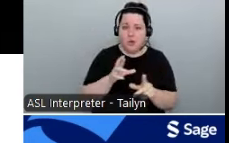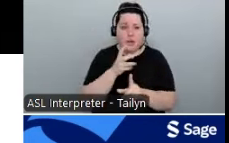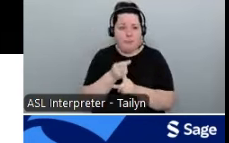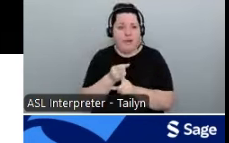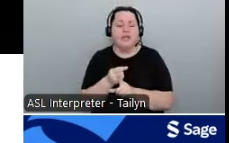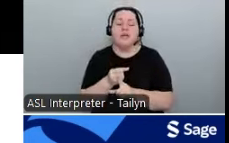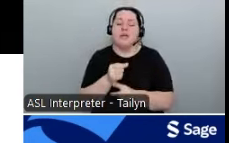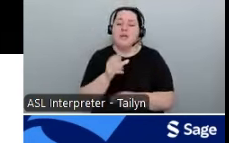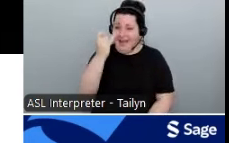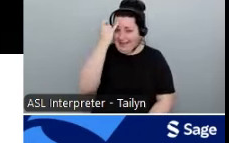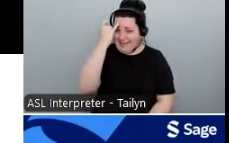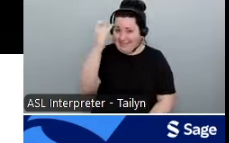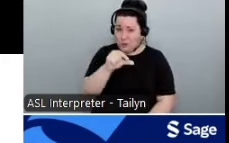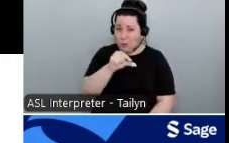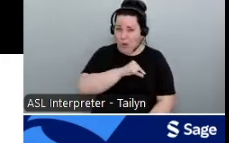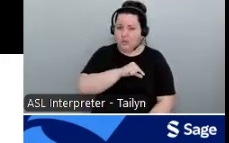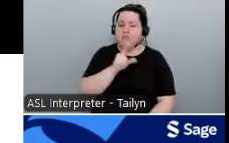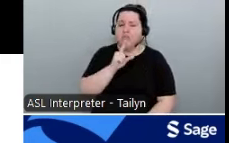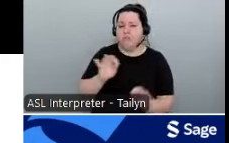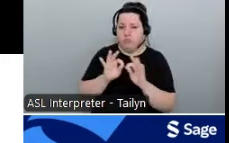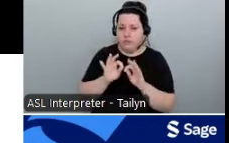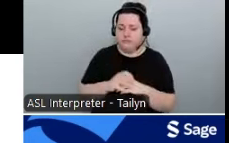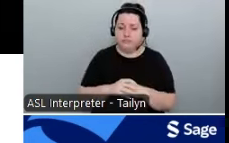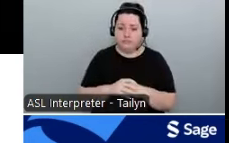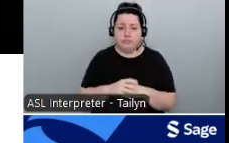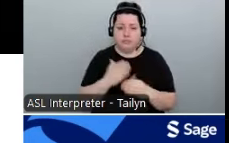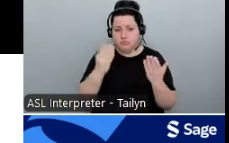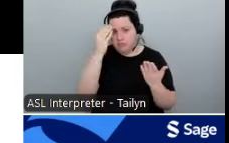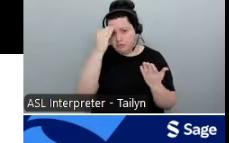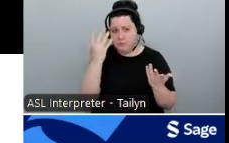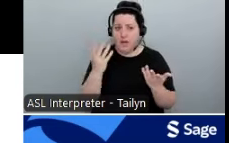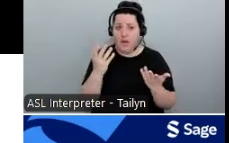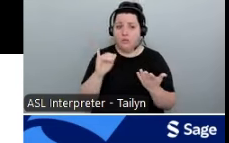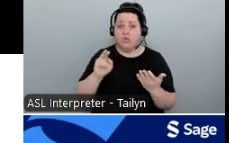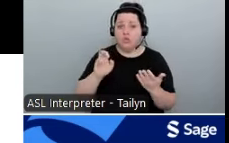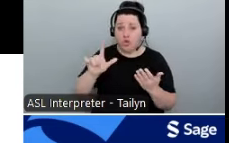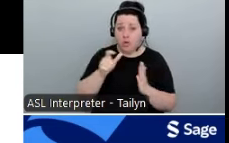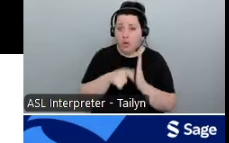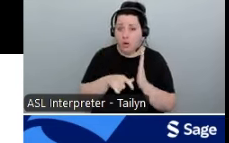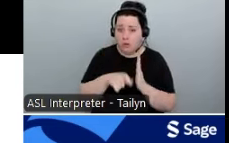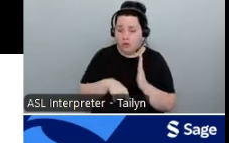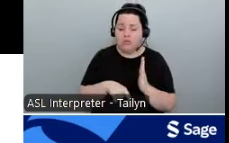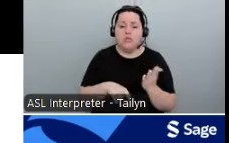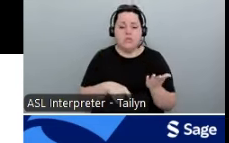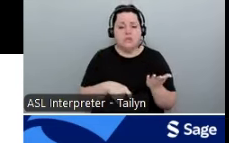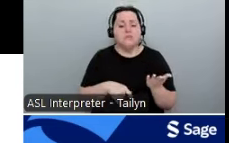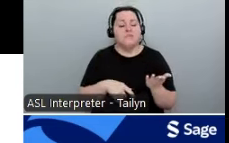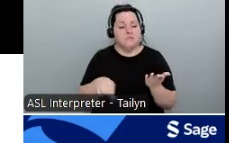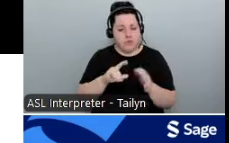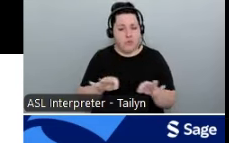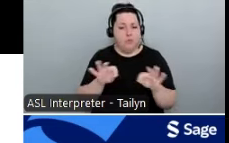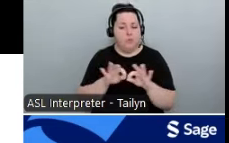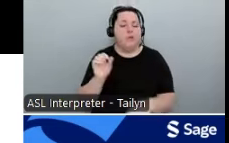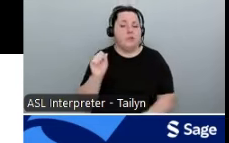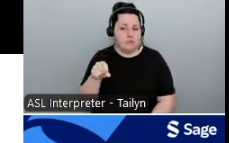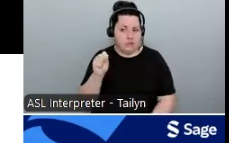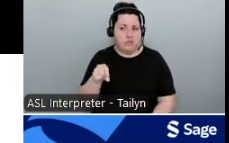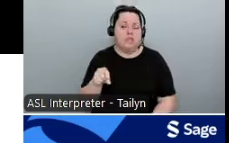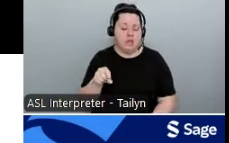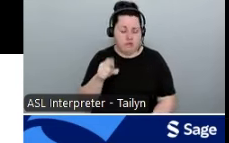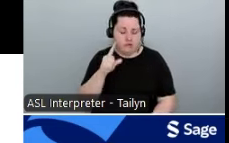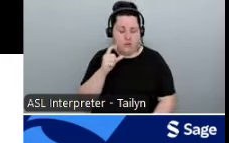of the idea that counts. You may be thinking primarily about journal articles. which are certainly important for many kinds of